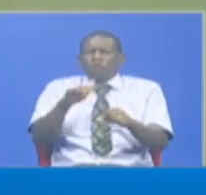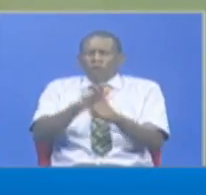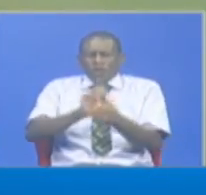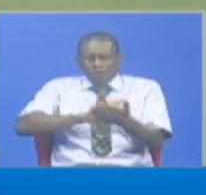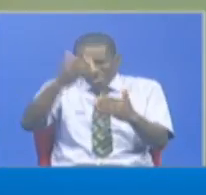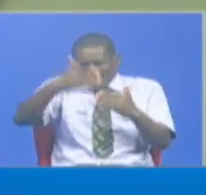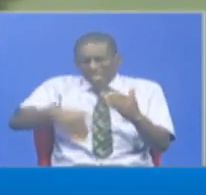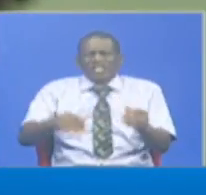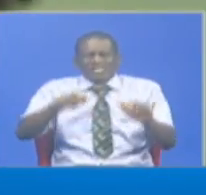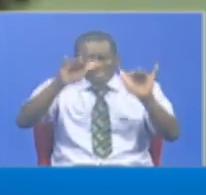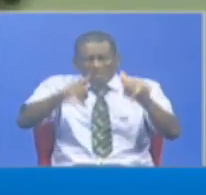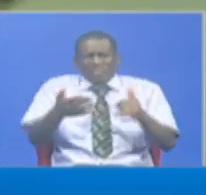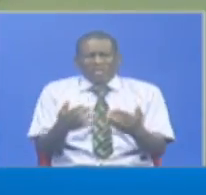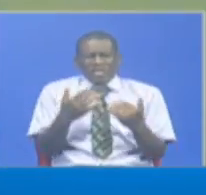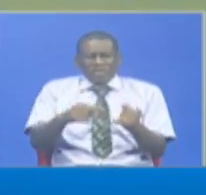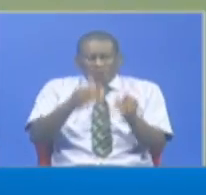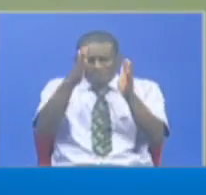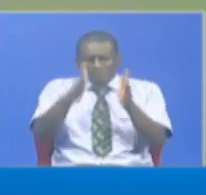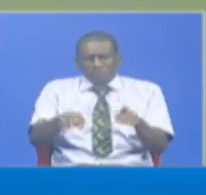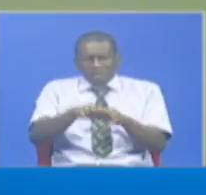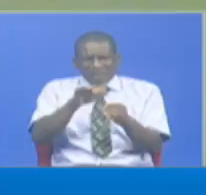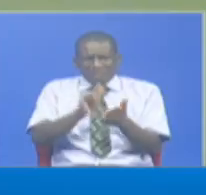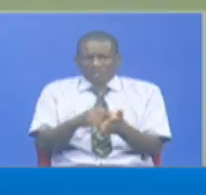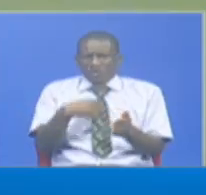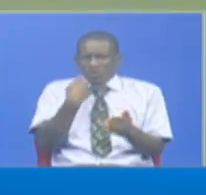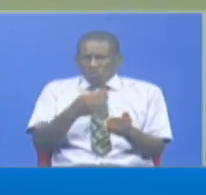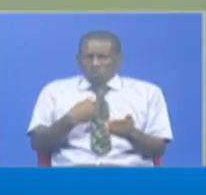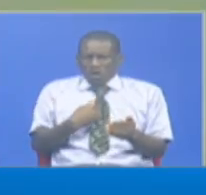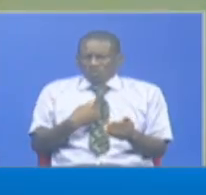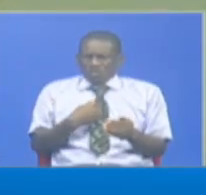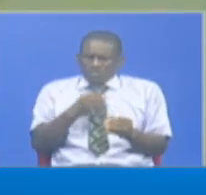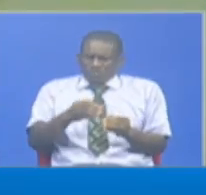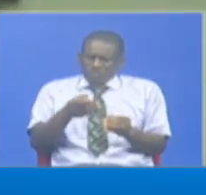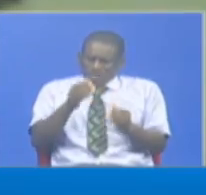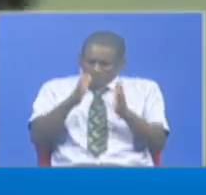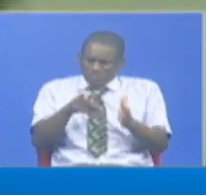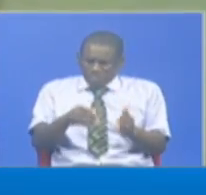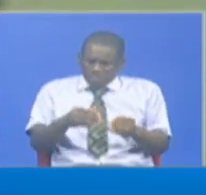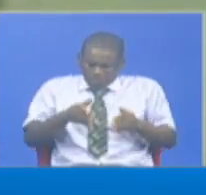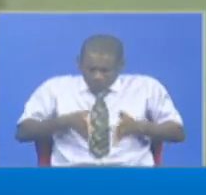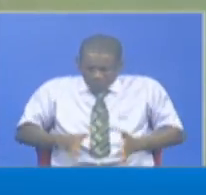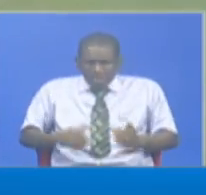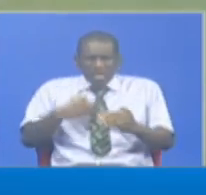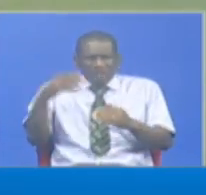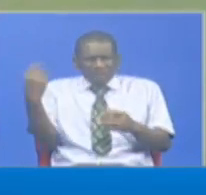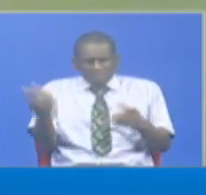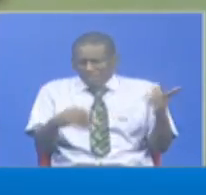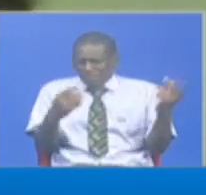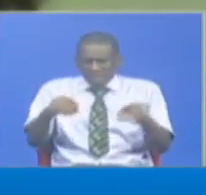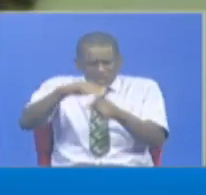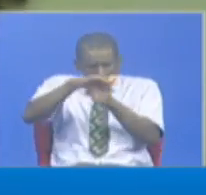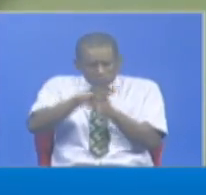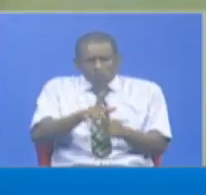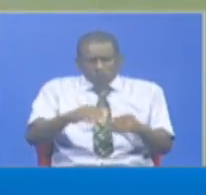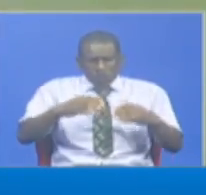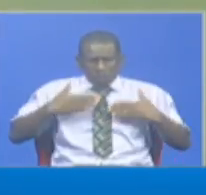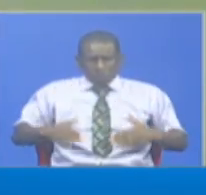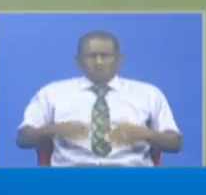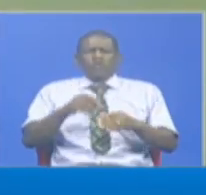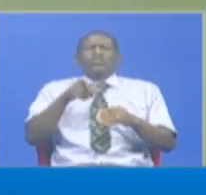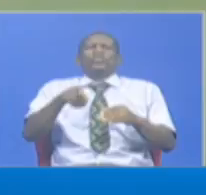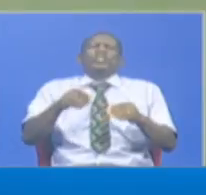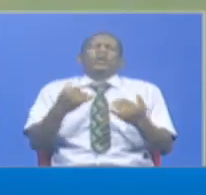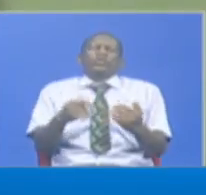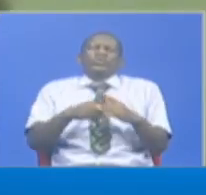the whole weekend. So now somebody like that, who happens to have a child, after all that beating and the violation on your body, do you go home? You